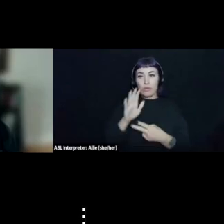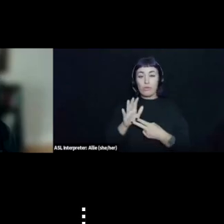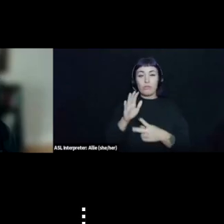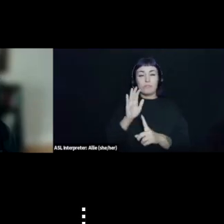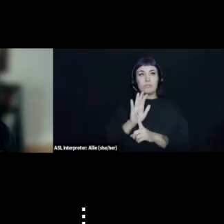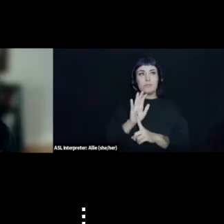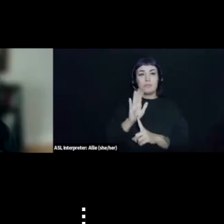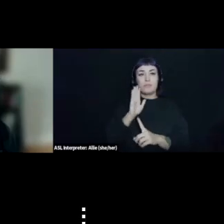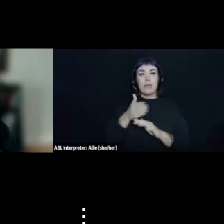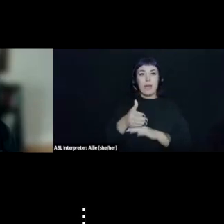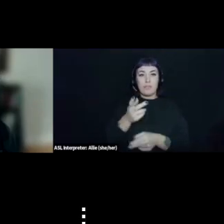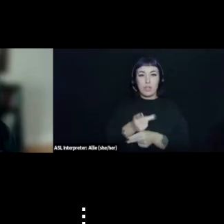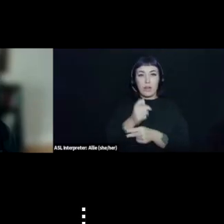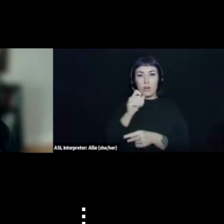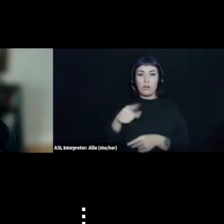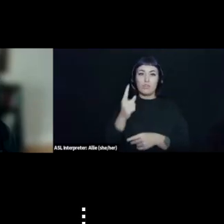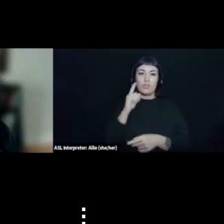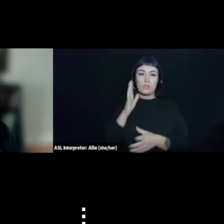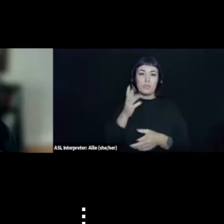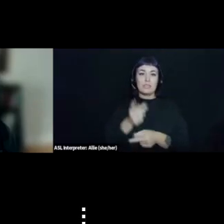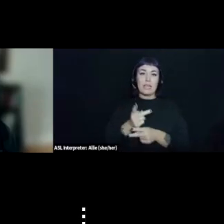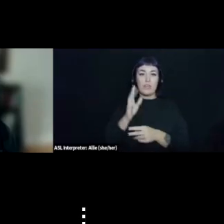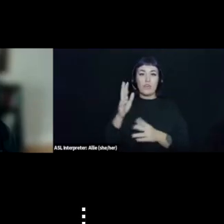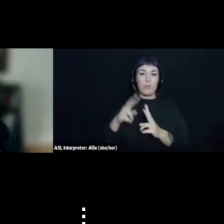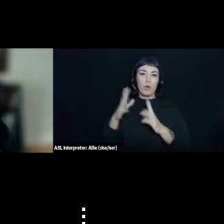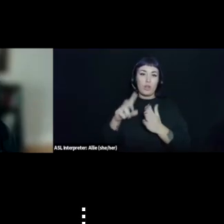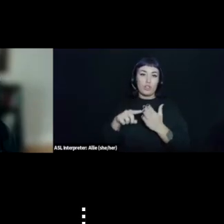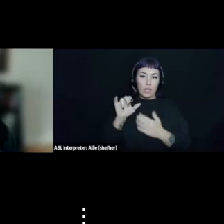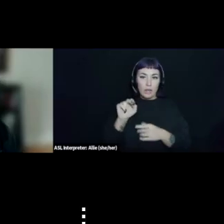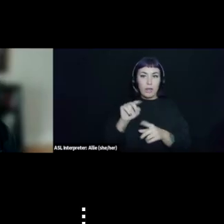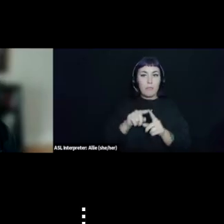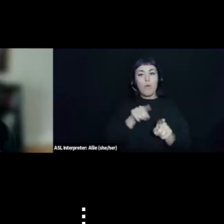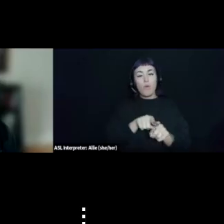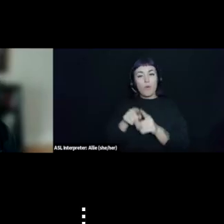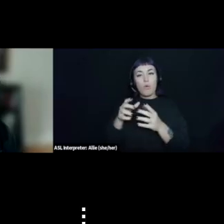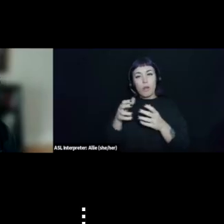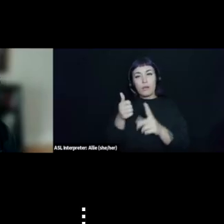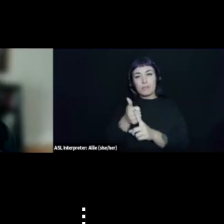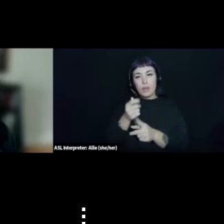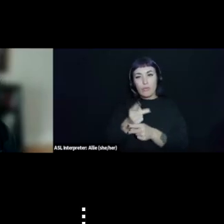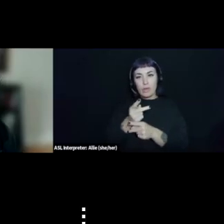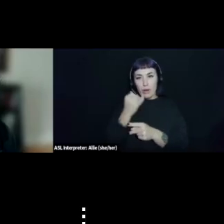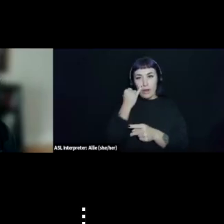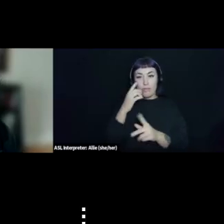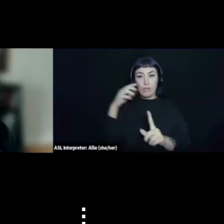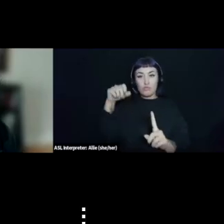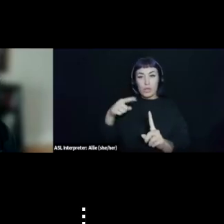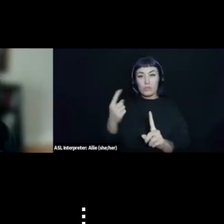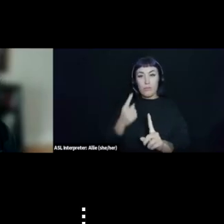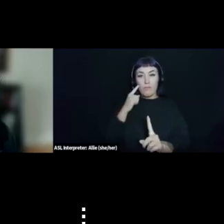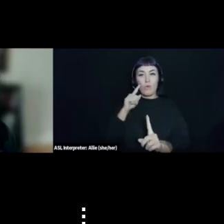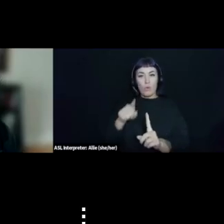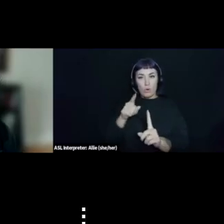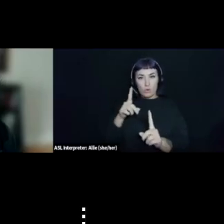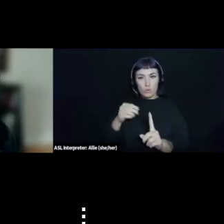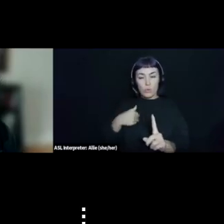as aftercare, not just, you know, caring for your partner and checking in, but also a lot of self-care, because if it does trigger something for you, do you